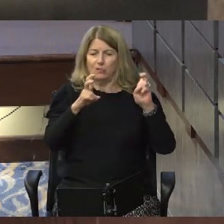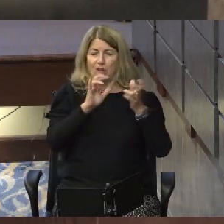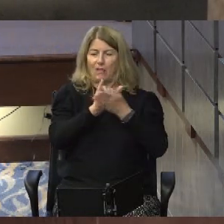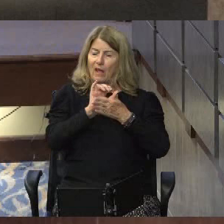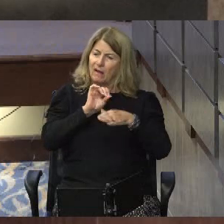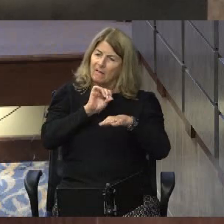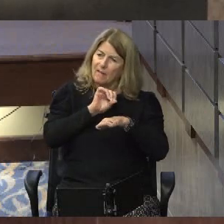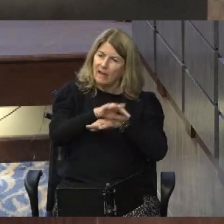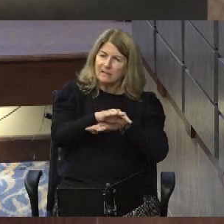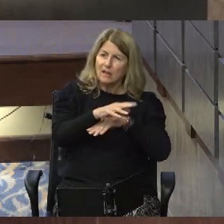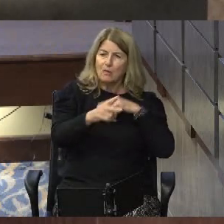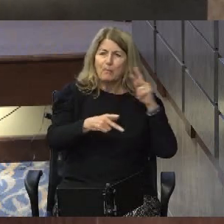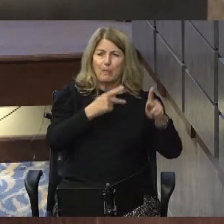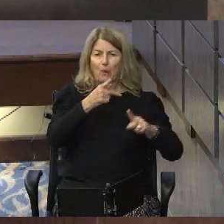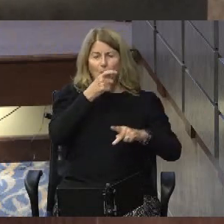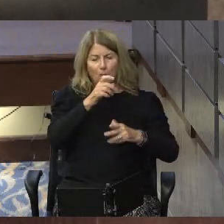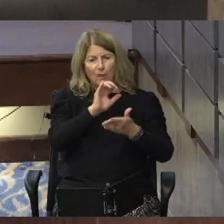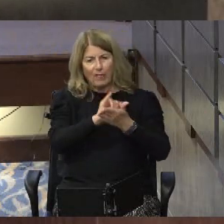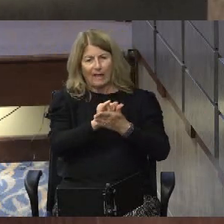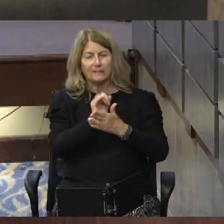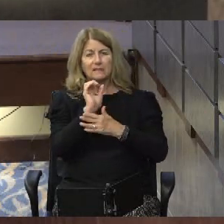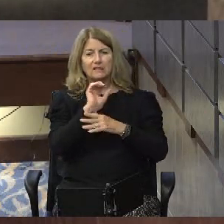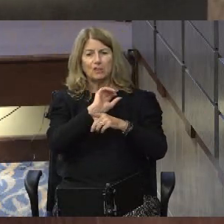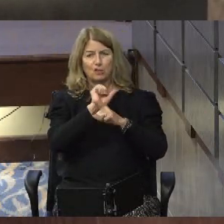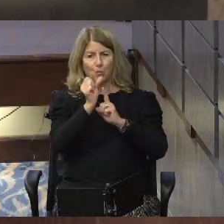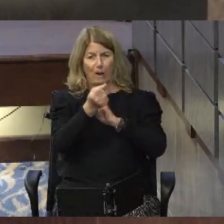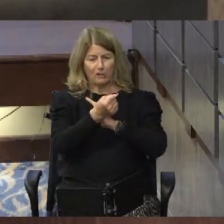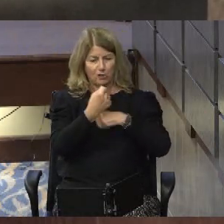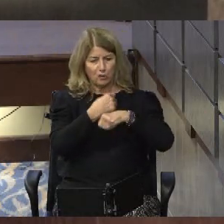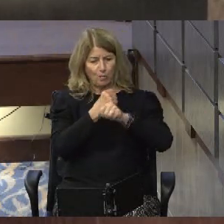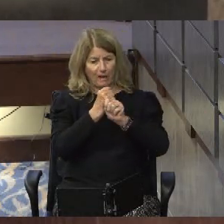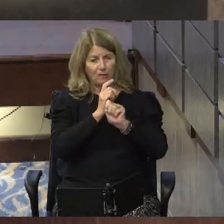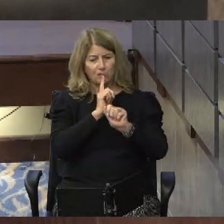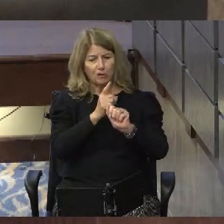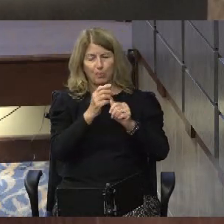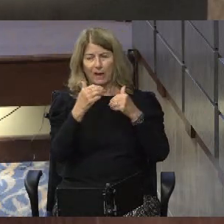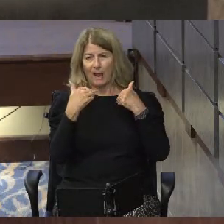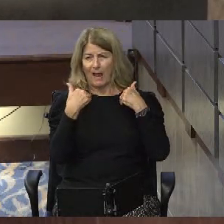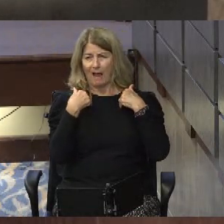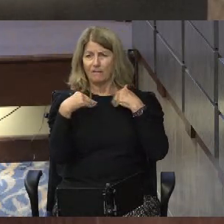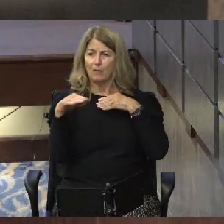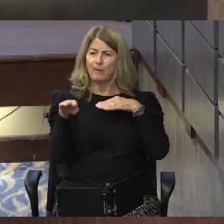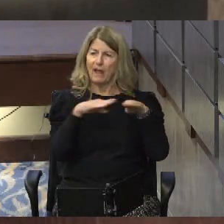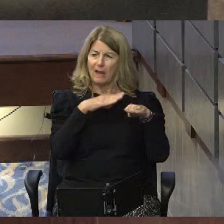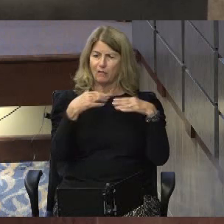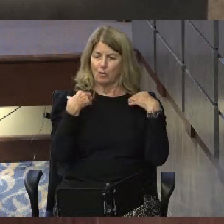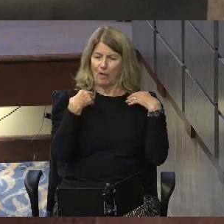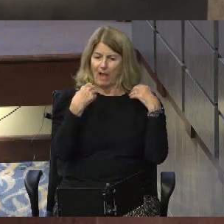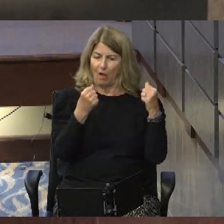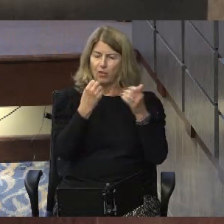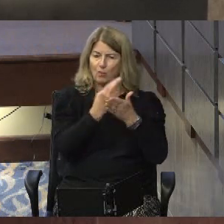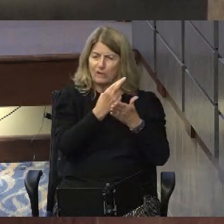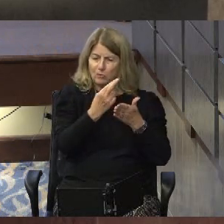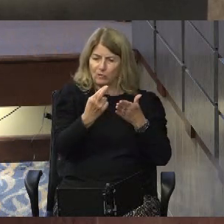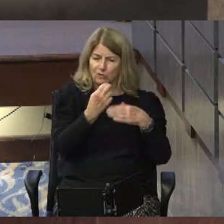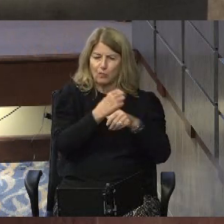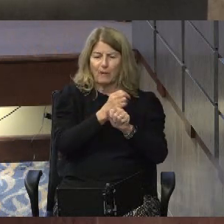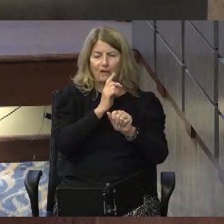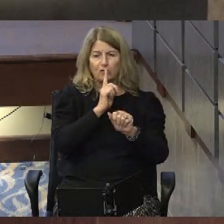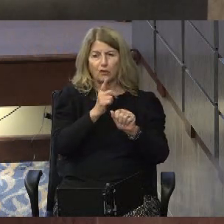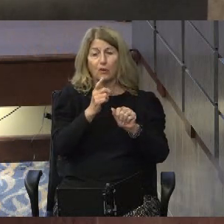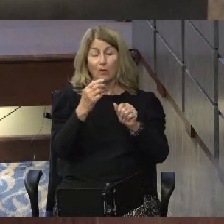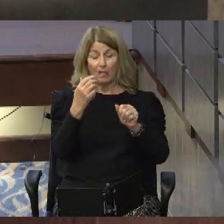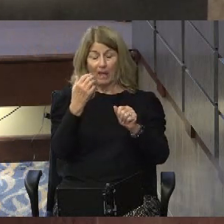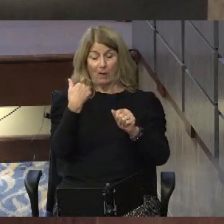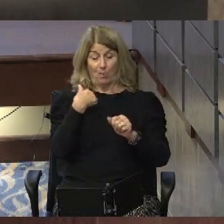in these circumstances, to make sure that we have behavioral health resources, to ensure that we're looking